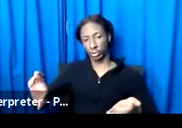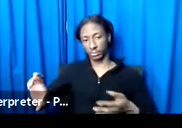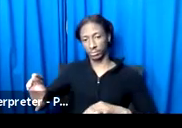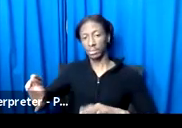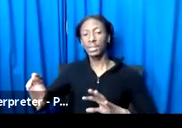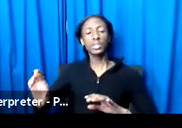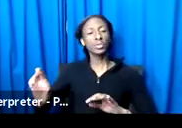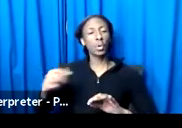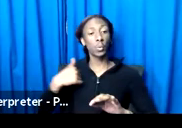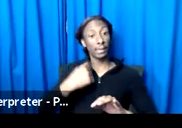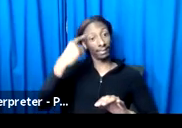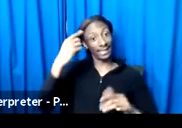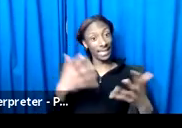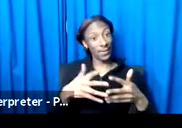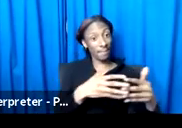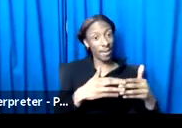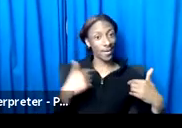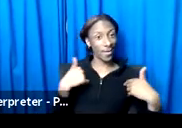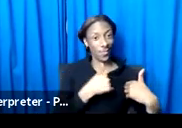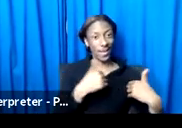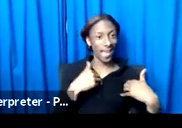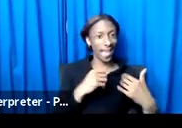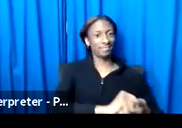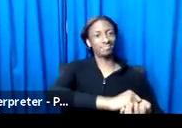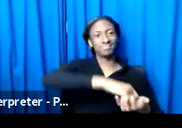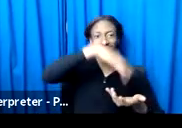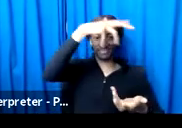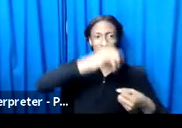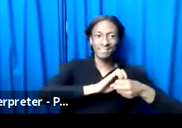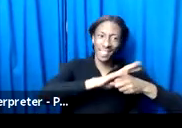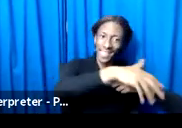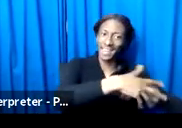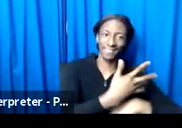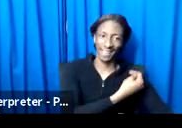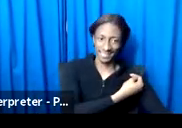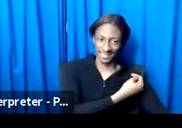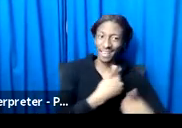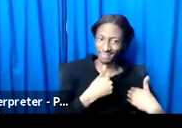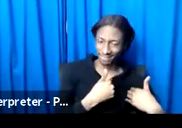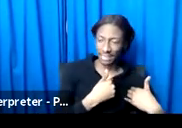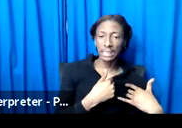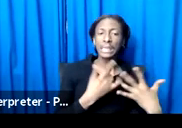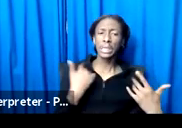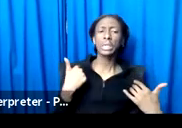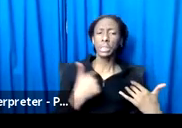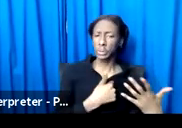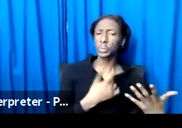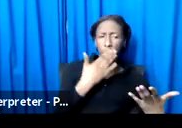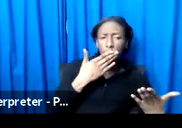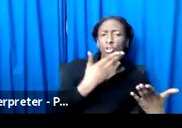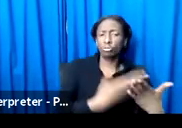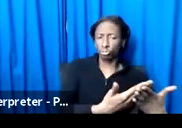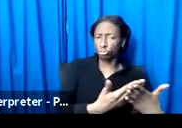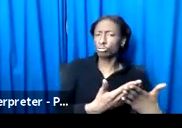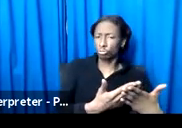think in the United States that we have an abundance of vaccine, and we're doing a pretty good job of reaching our adult